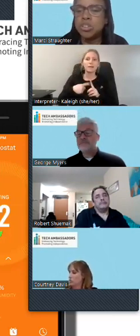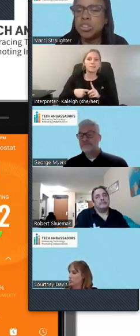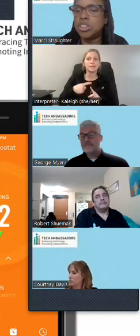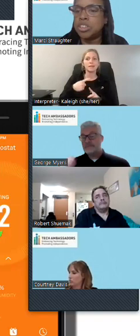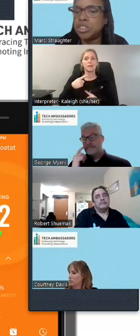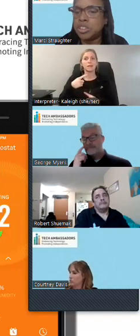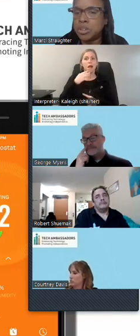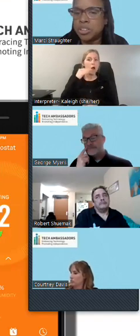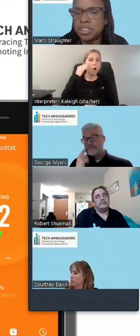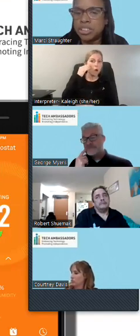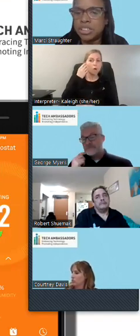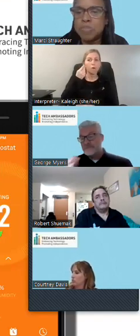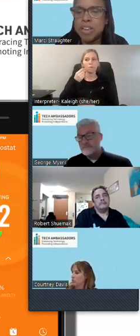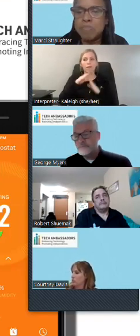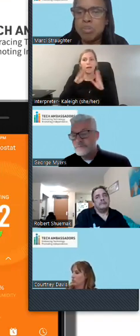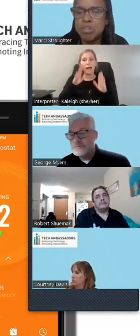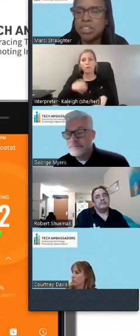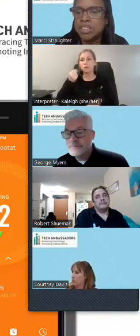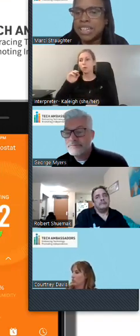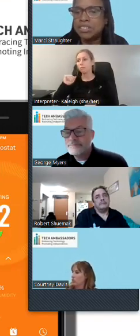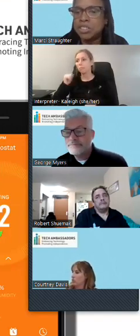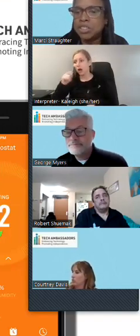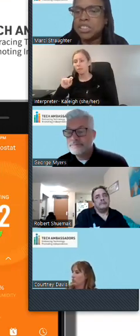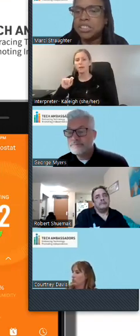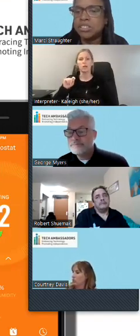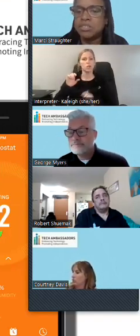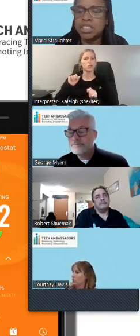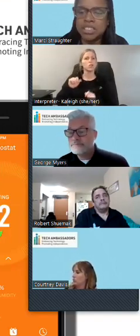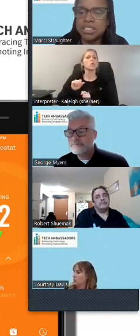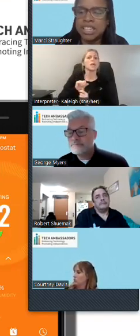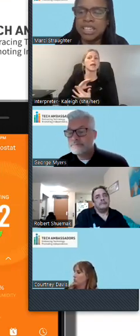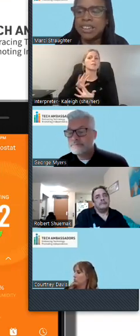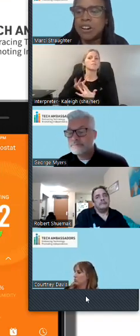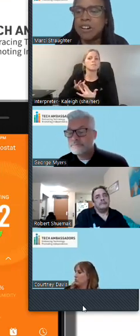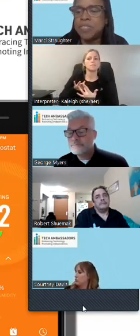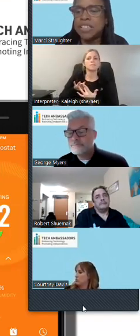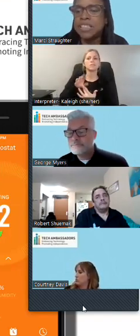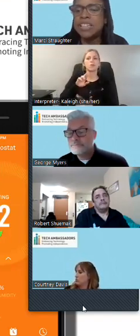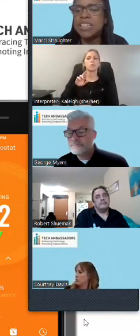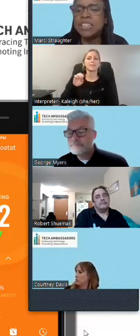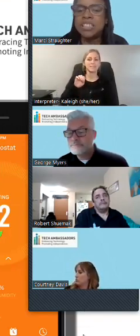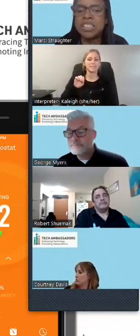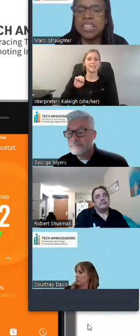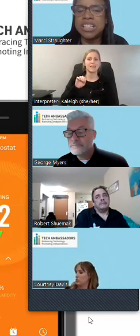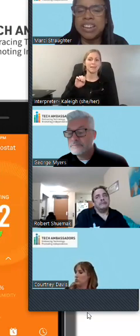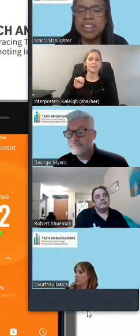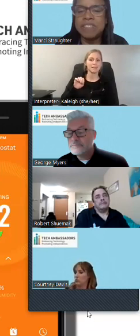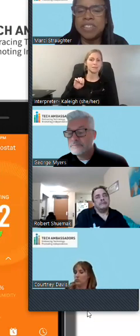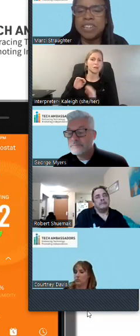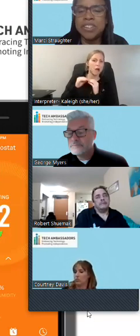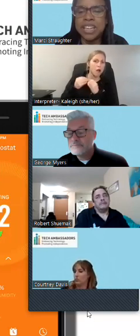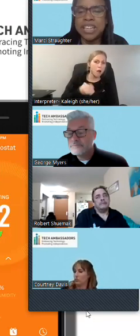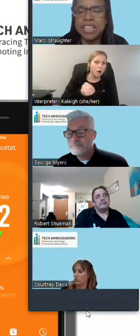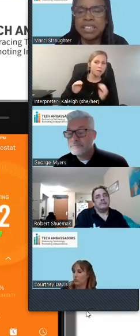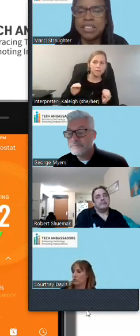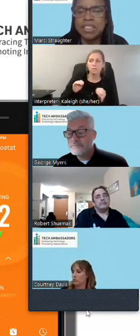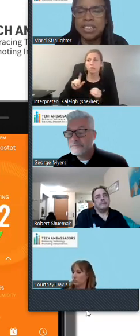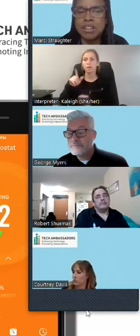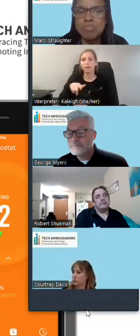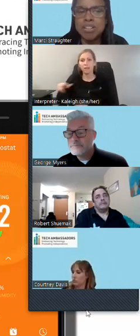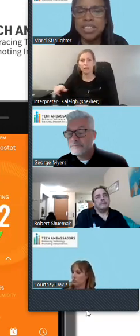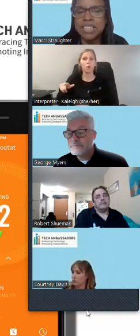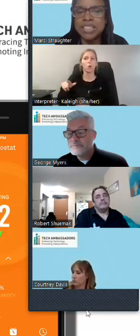to the people, the landlords in the real estate office to see if you